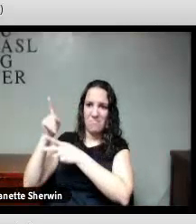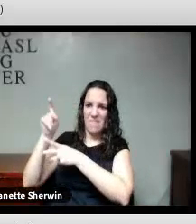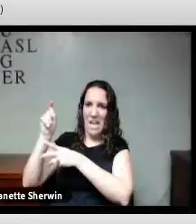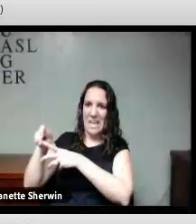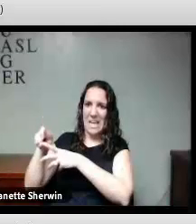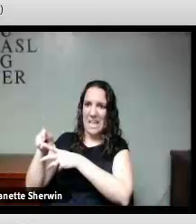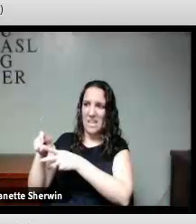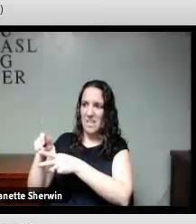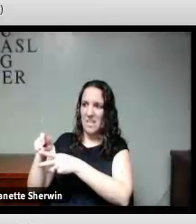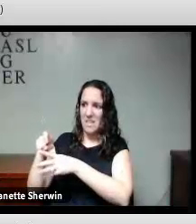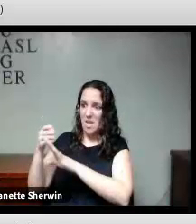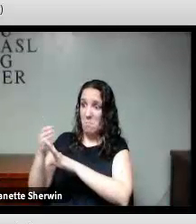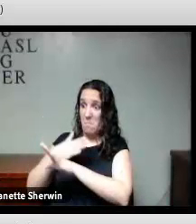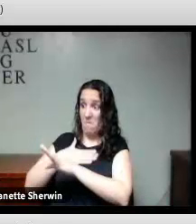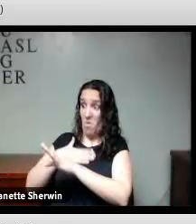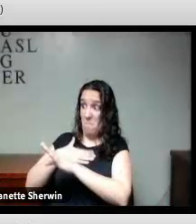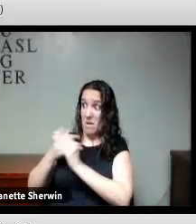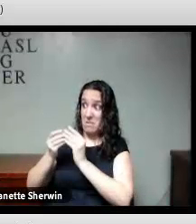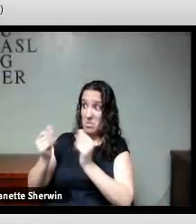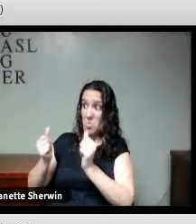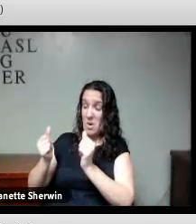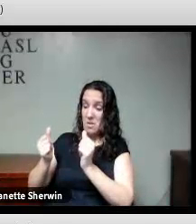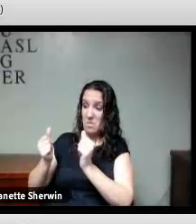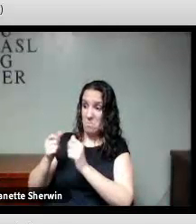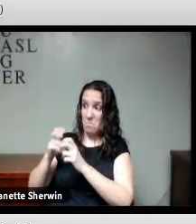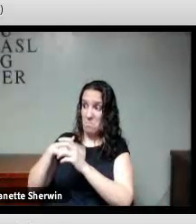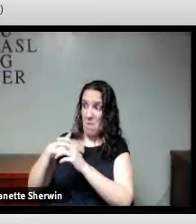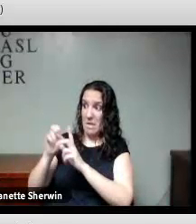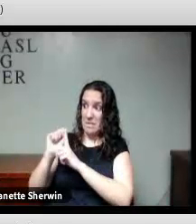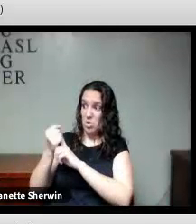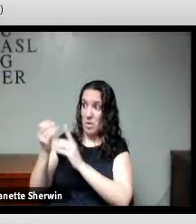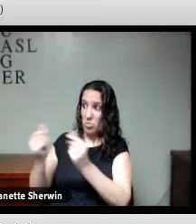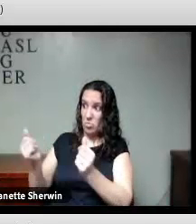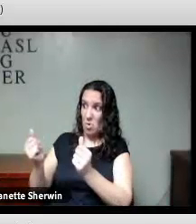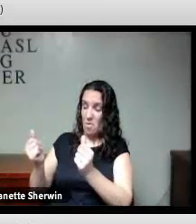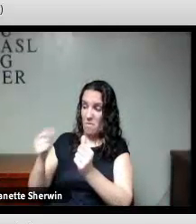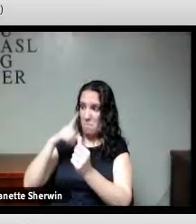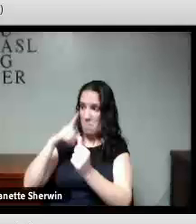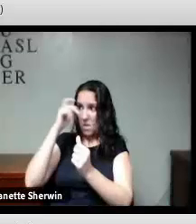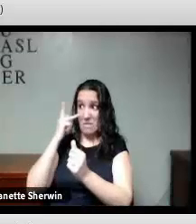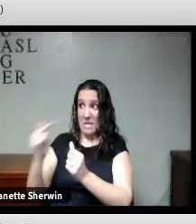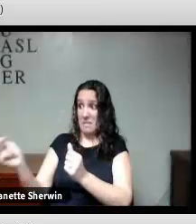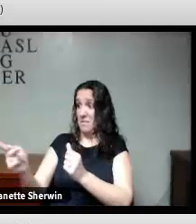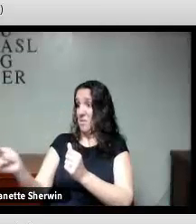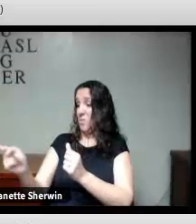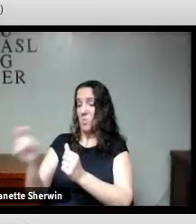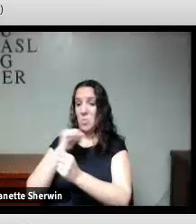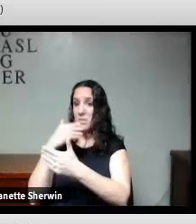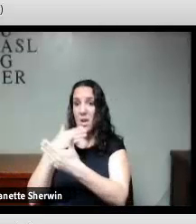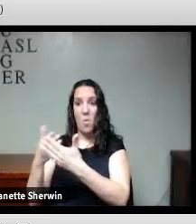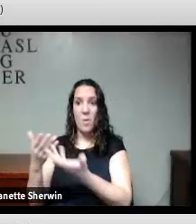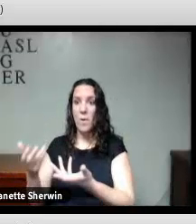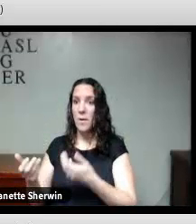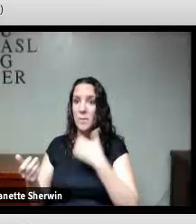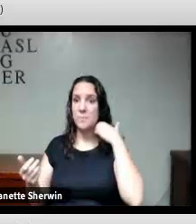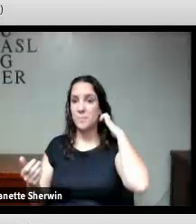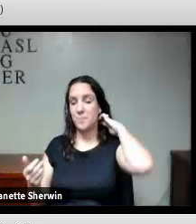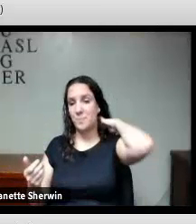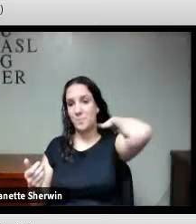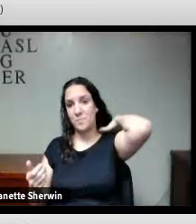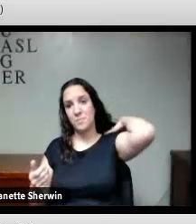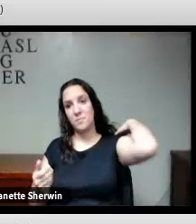I can get my situation resolved. Because I heard how you treated that person, I'm going to assume, whether that's good or bad, I'm going to